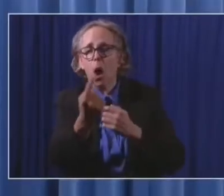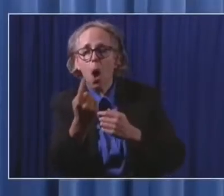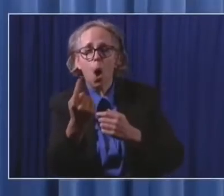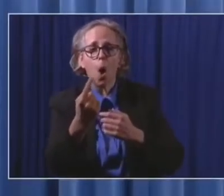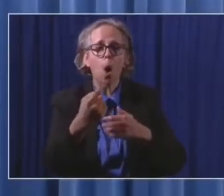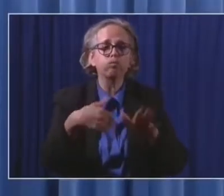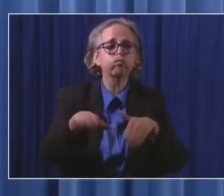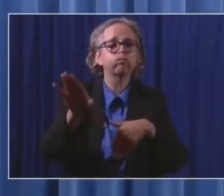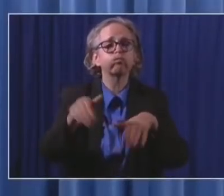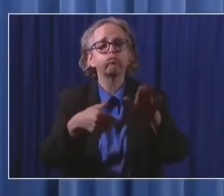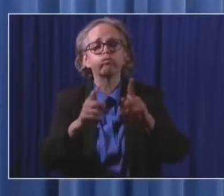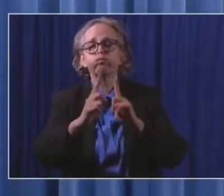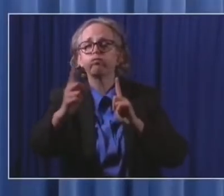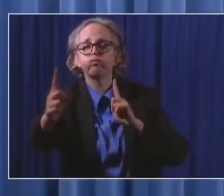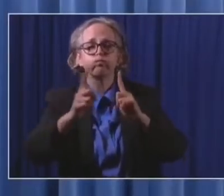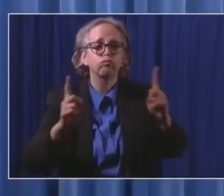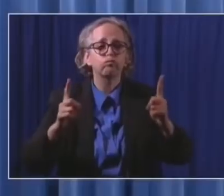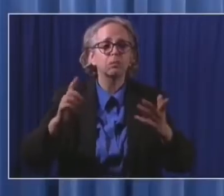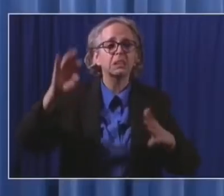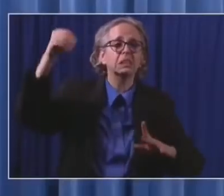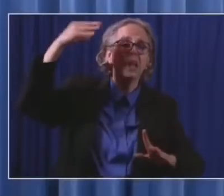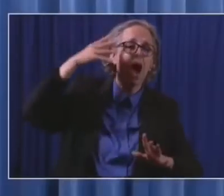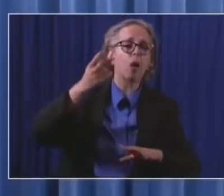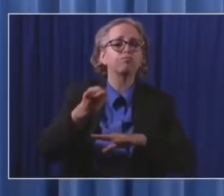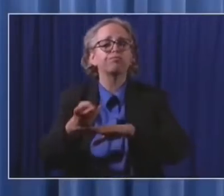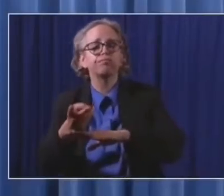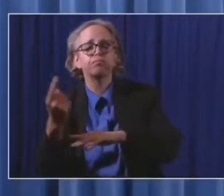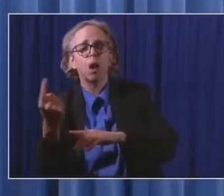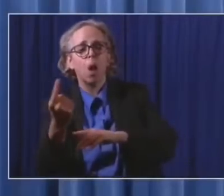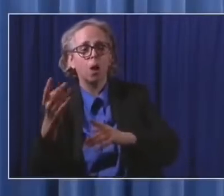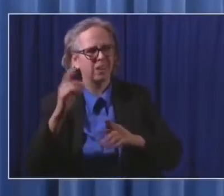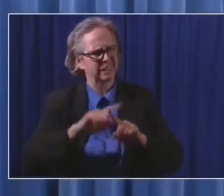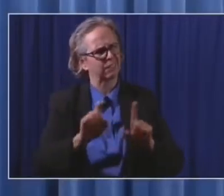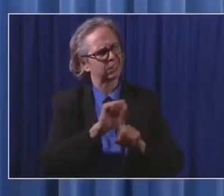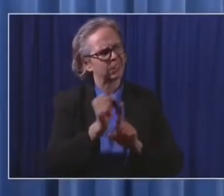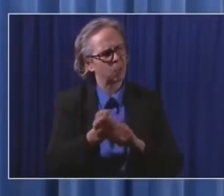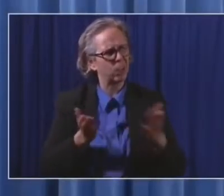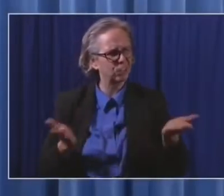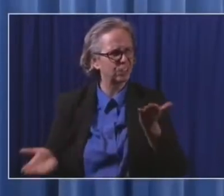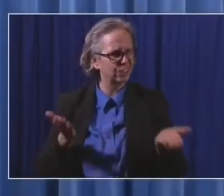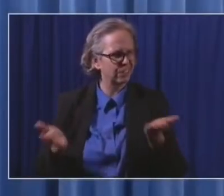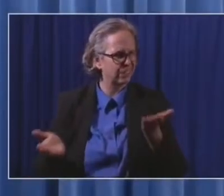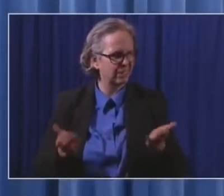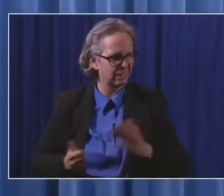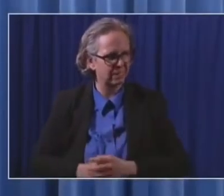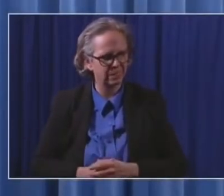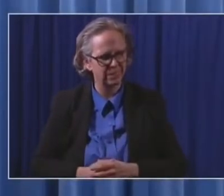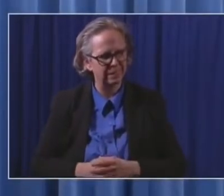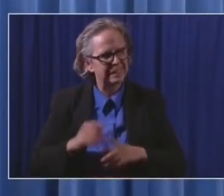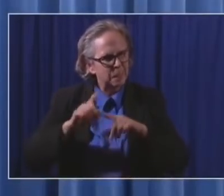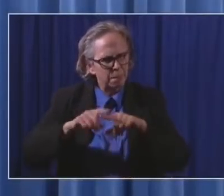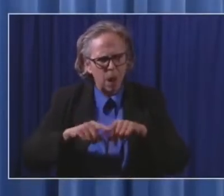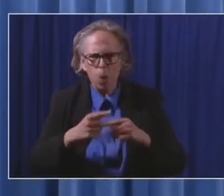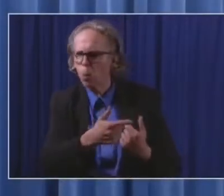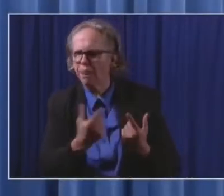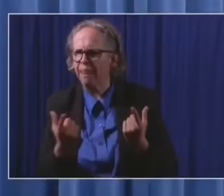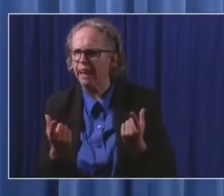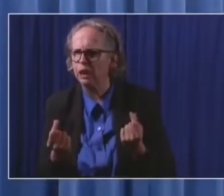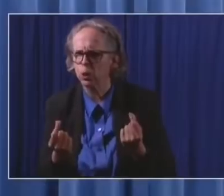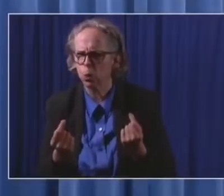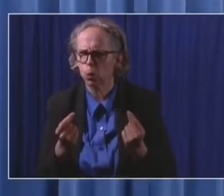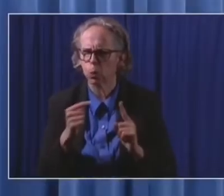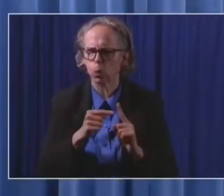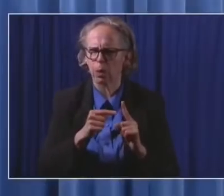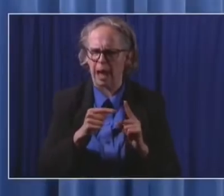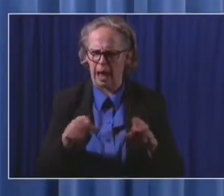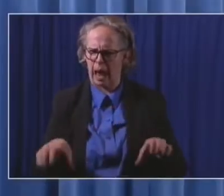stayed in a house, stayed in their hotel room and just went to the beach, stayed away from people, enjoyed the sun, they're in